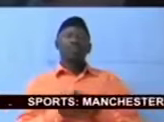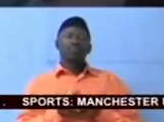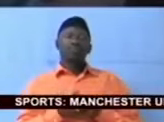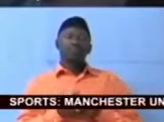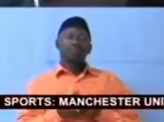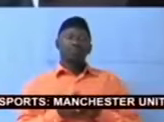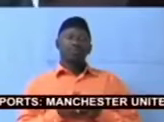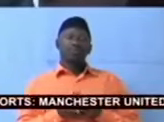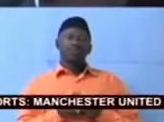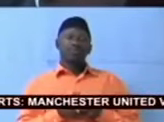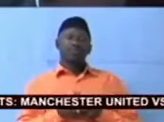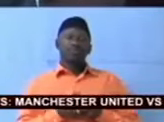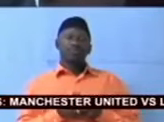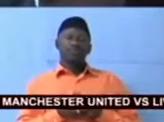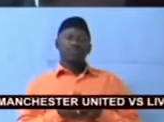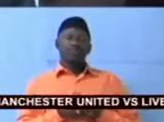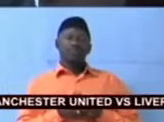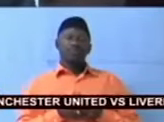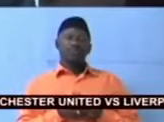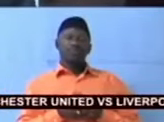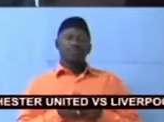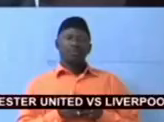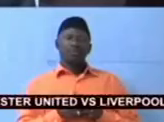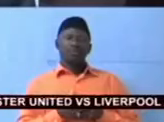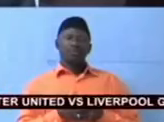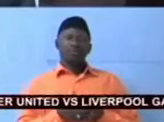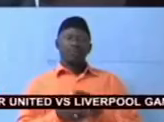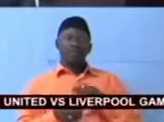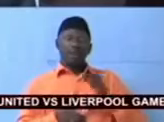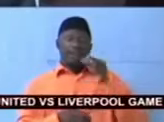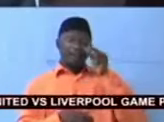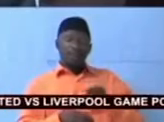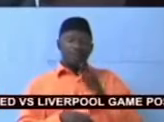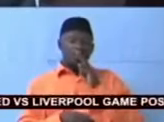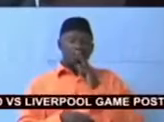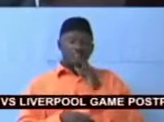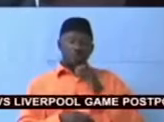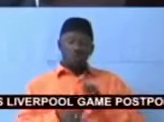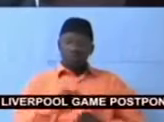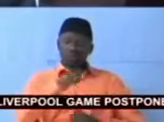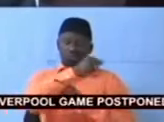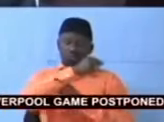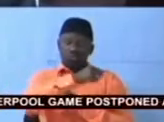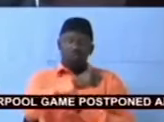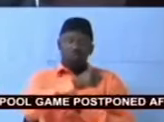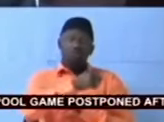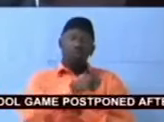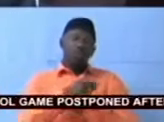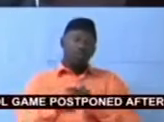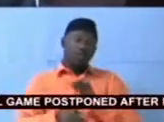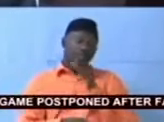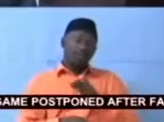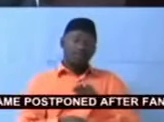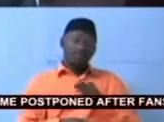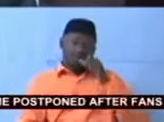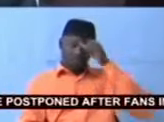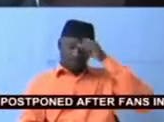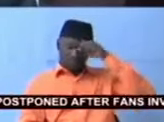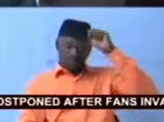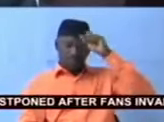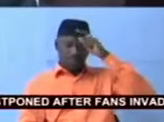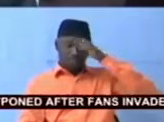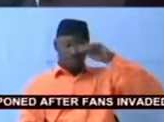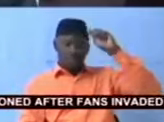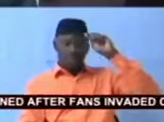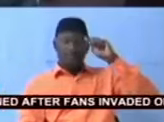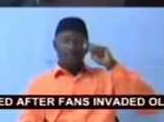and made an application ki nga xamne ni mo nekkon police bi don wara doxal na kayit até yi ci la jog taxaw nak daldi sakku